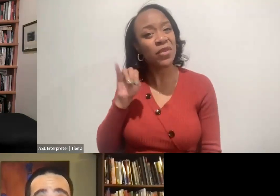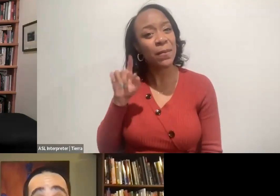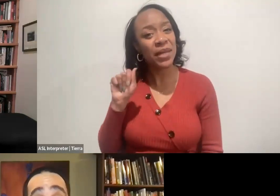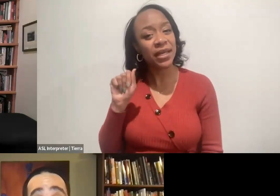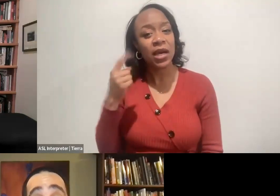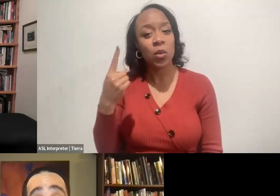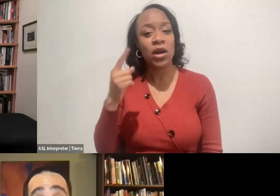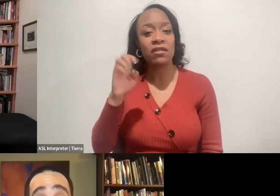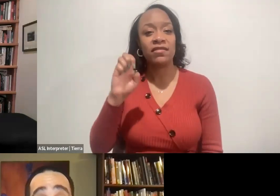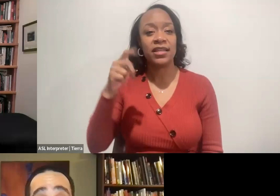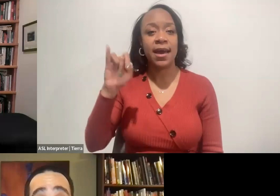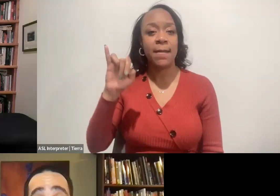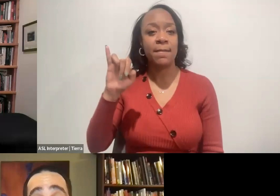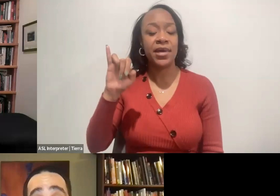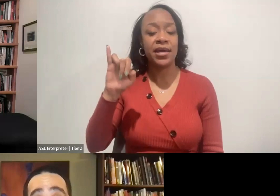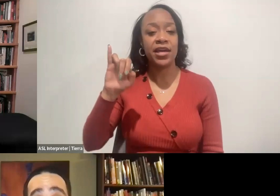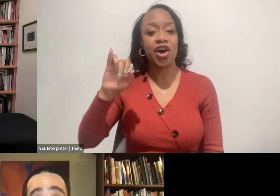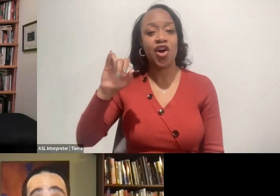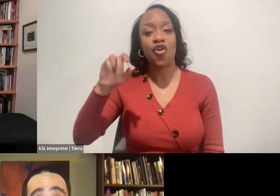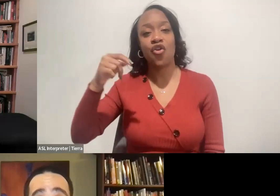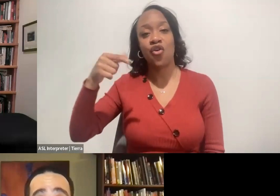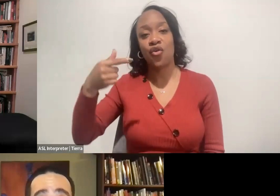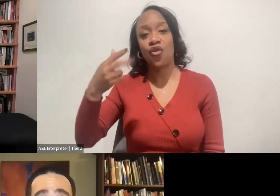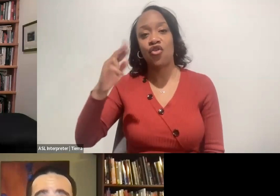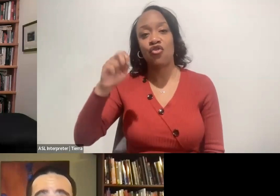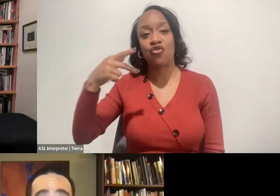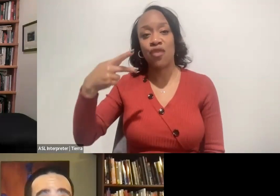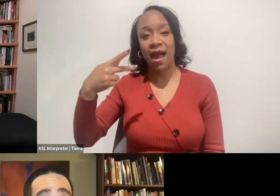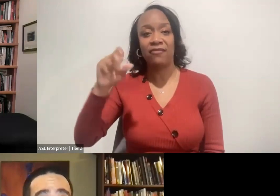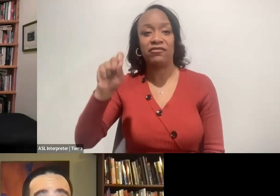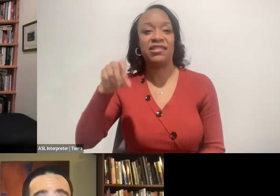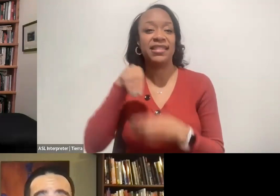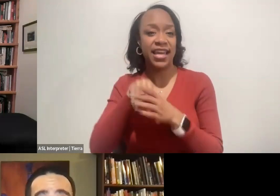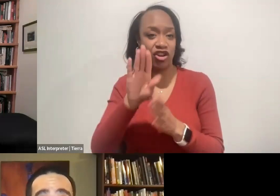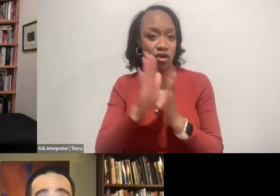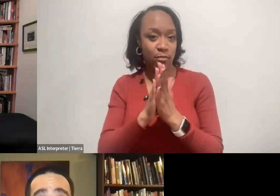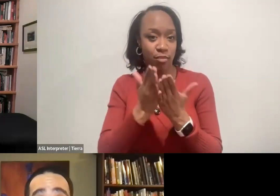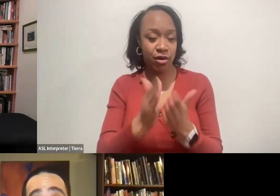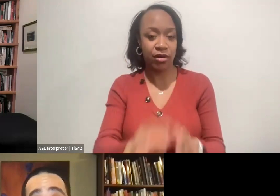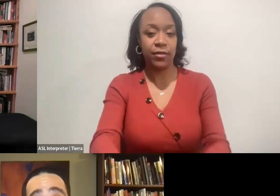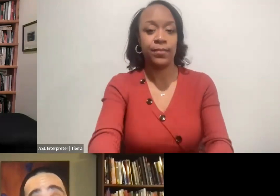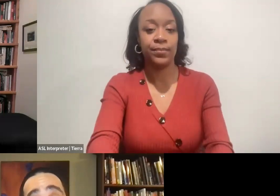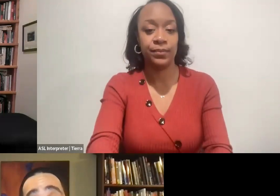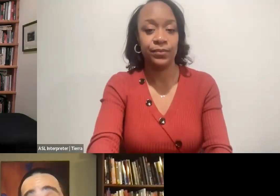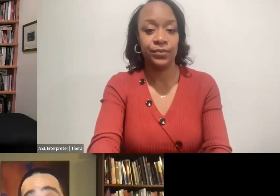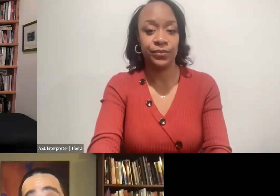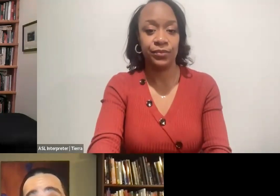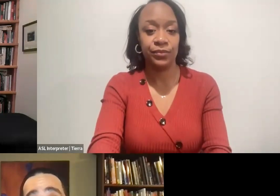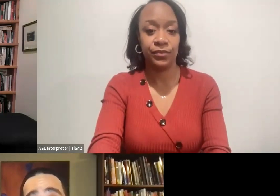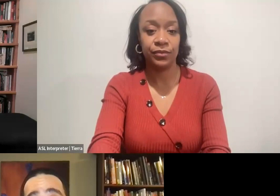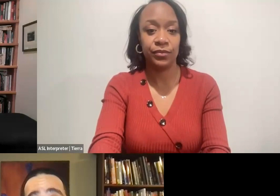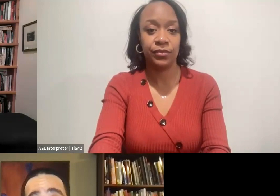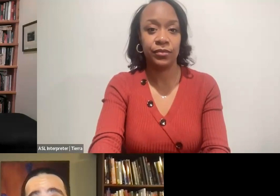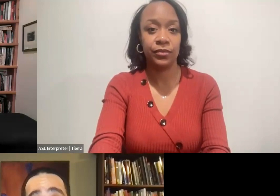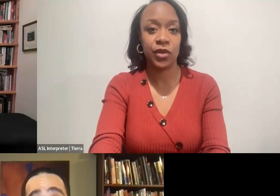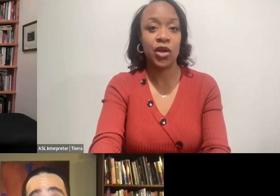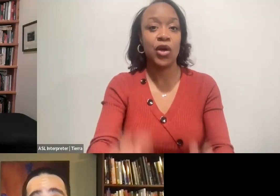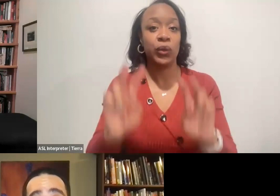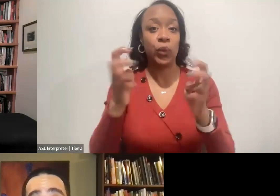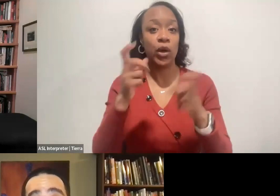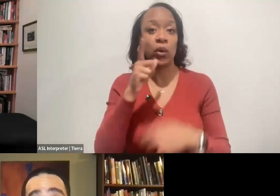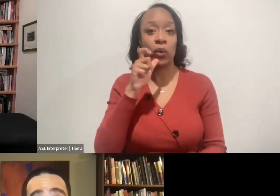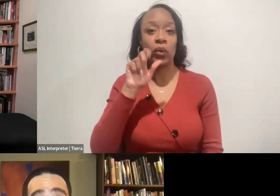epigraphs in War Made Invisible in your book, you quote Aldous Huxley, written in